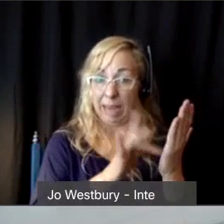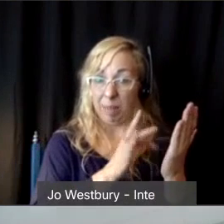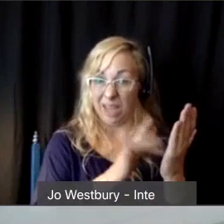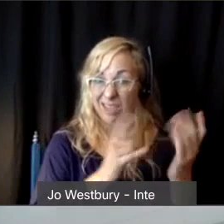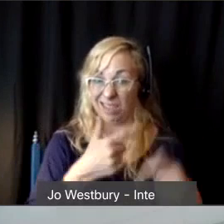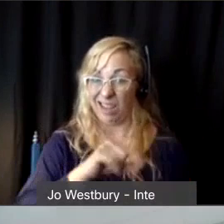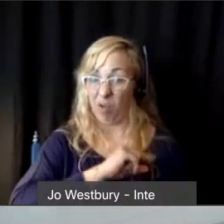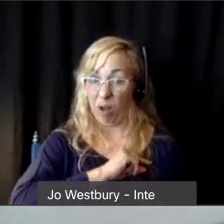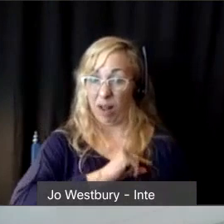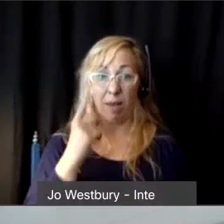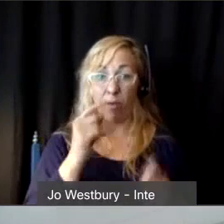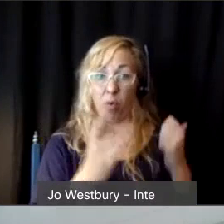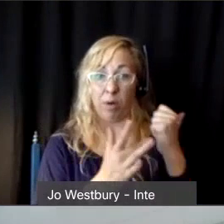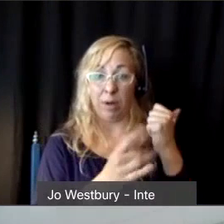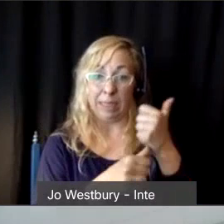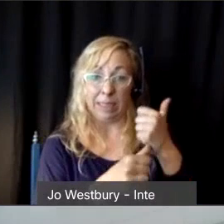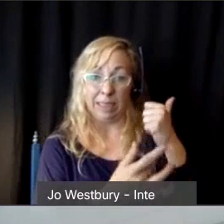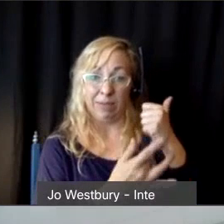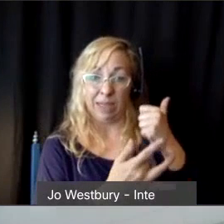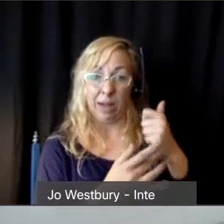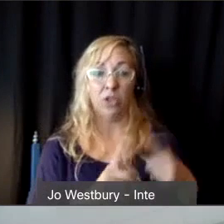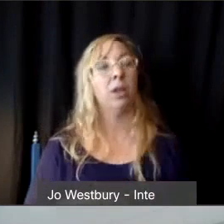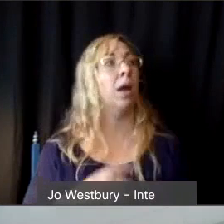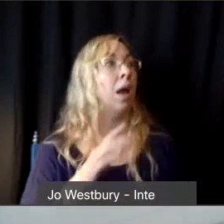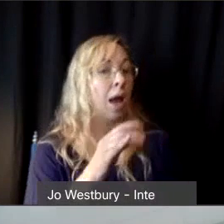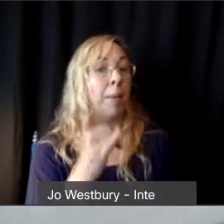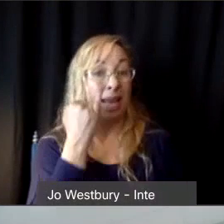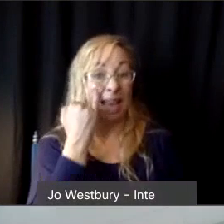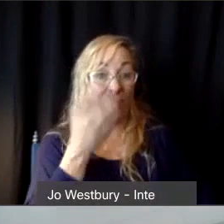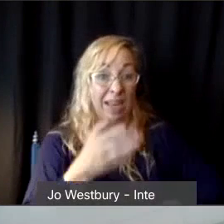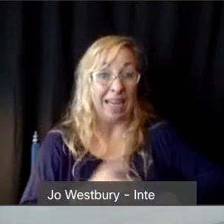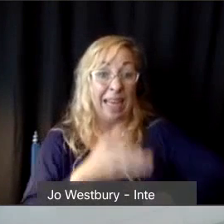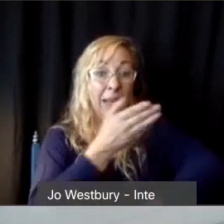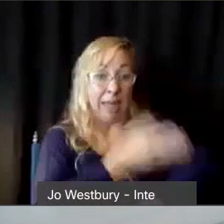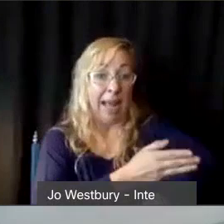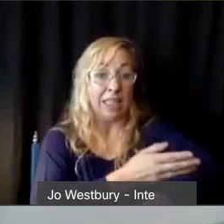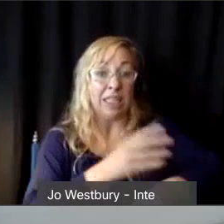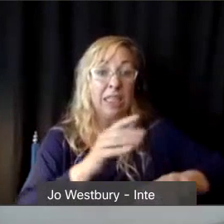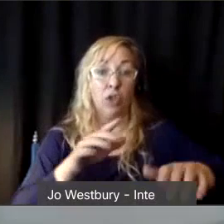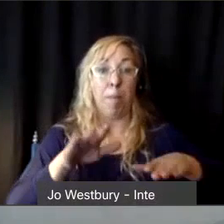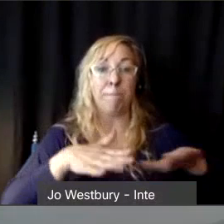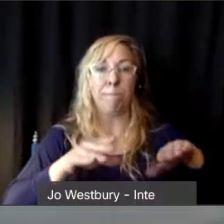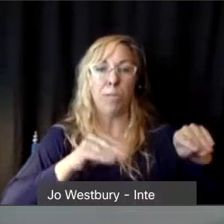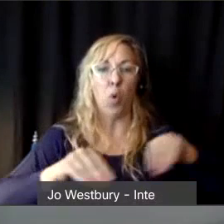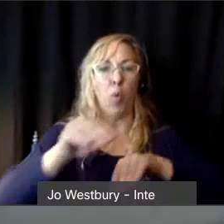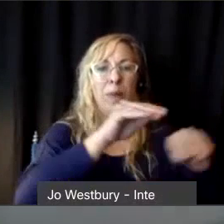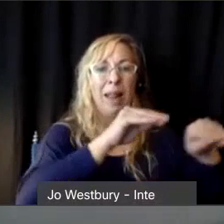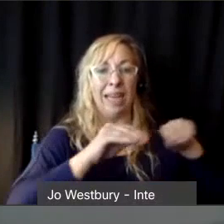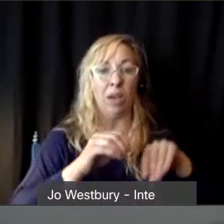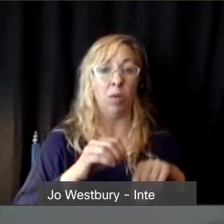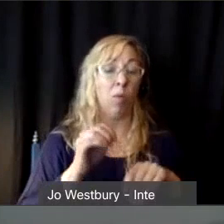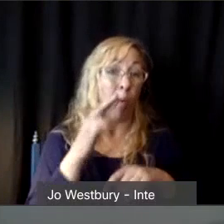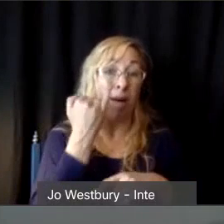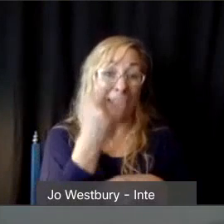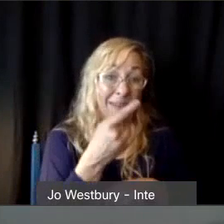I read the list. Yeah, I don't know. If it enhances mobility or assists with performing daily tasks, then it would